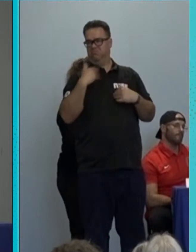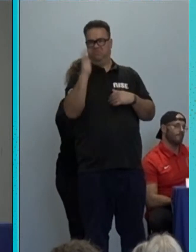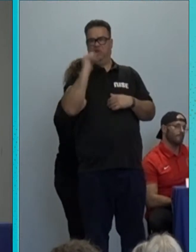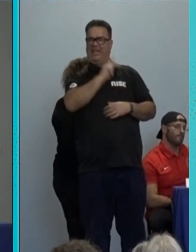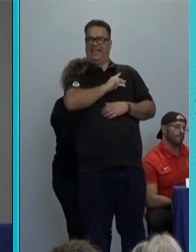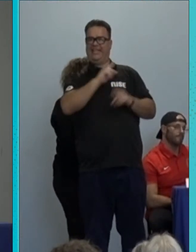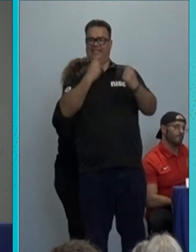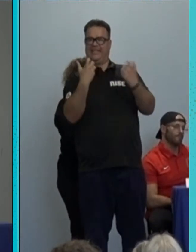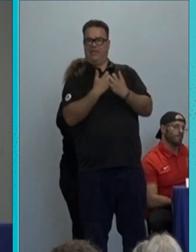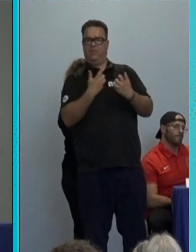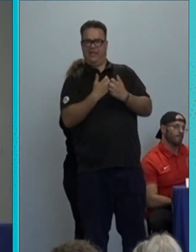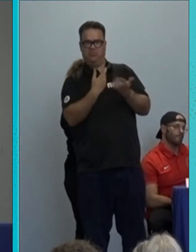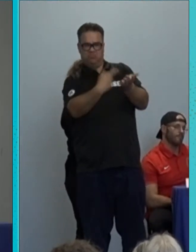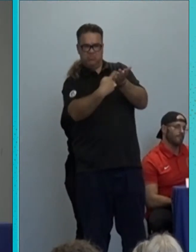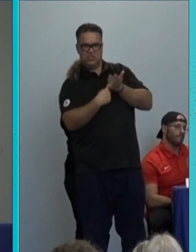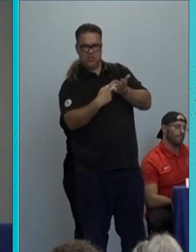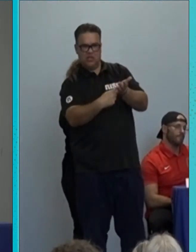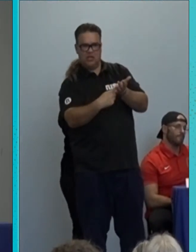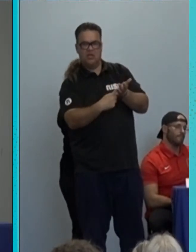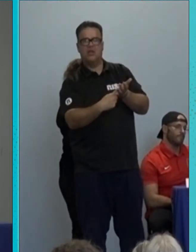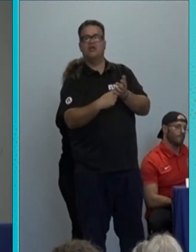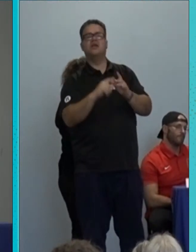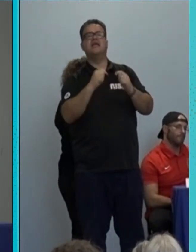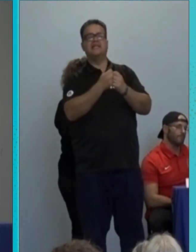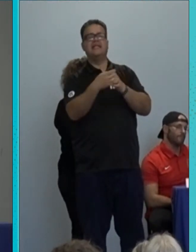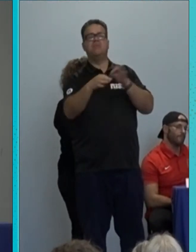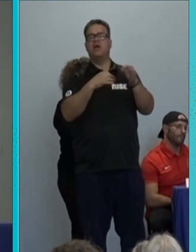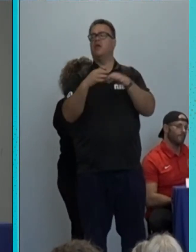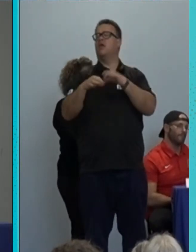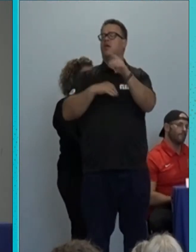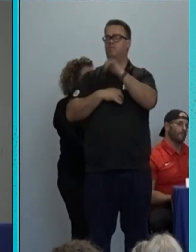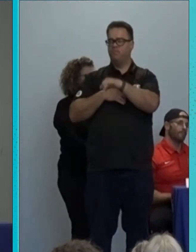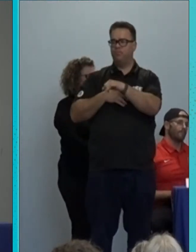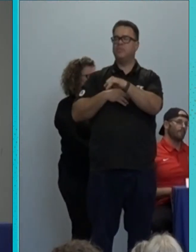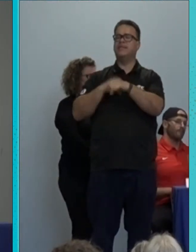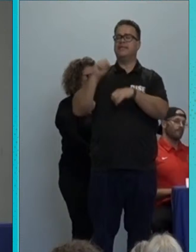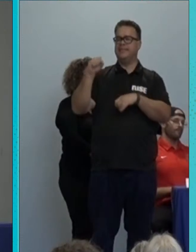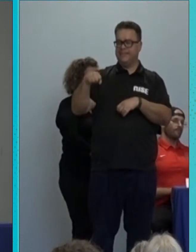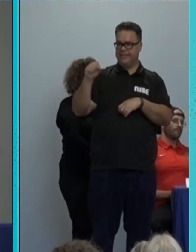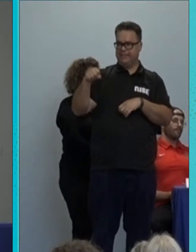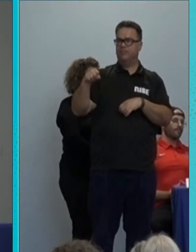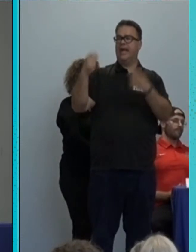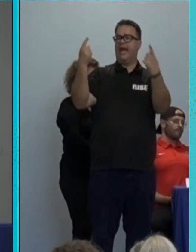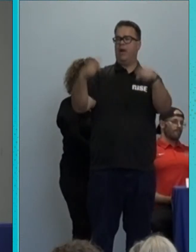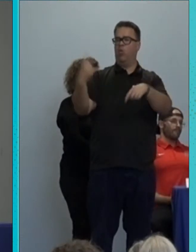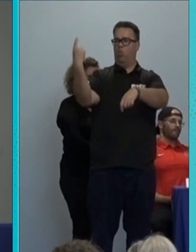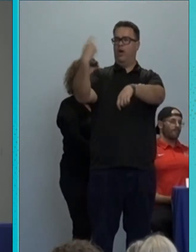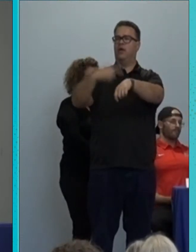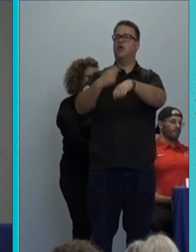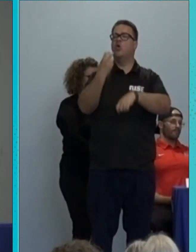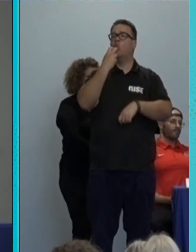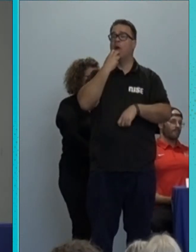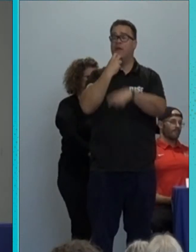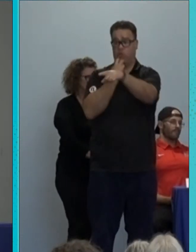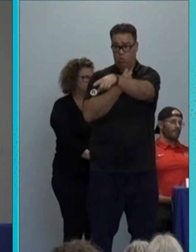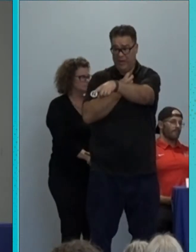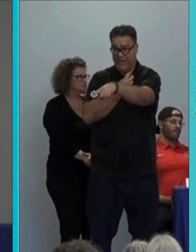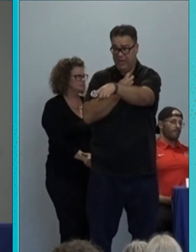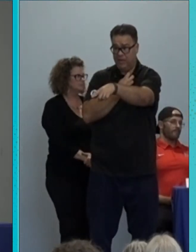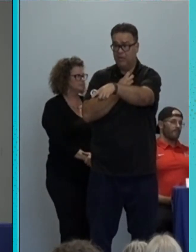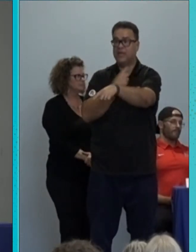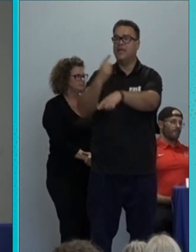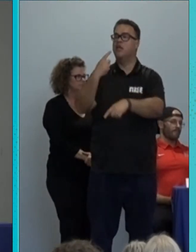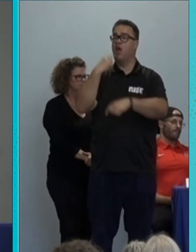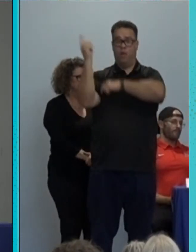teammates. And the teammate said, yeah, the referees